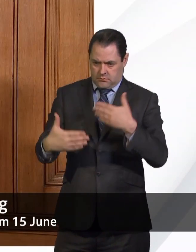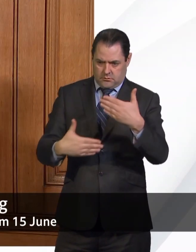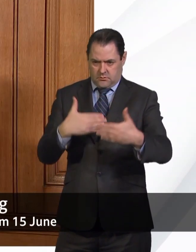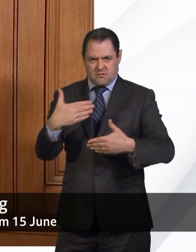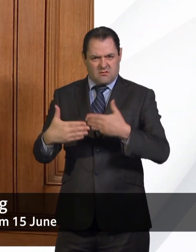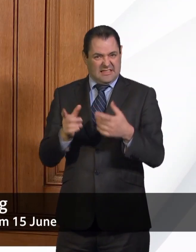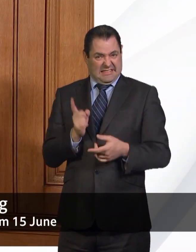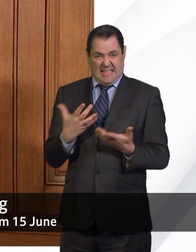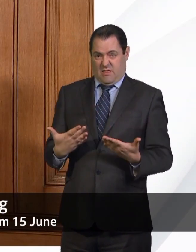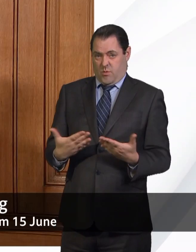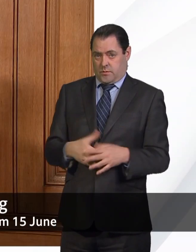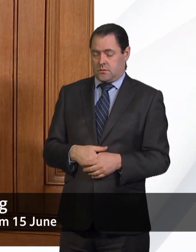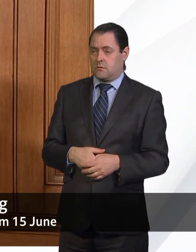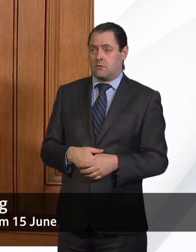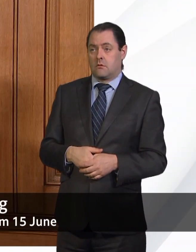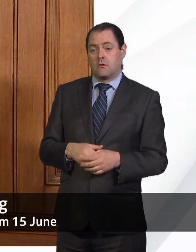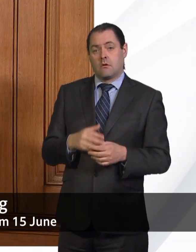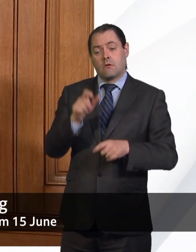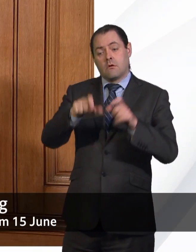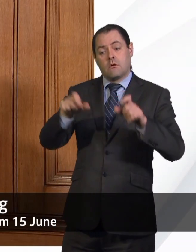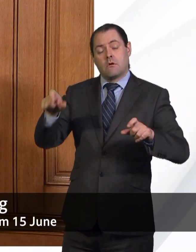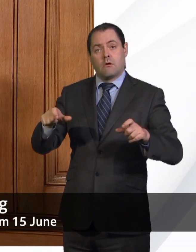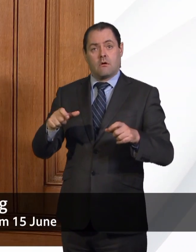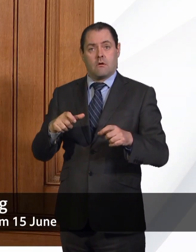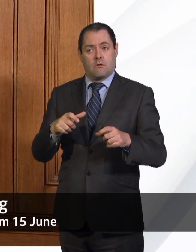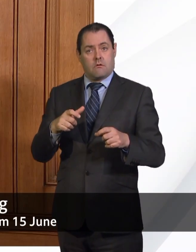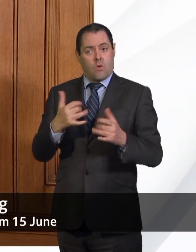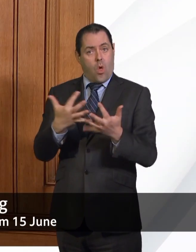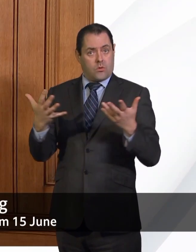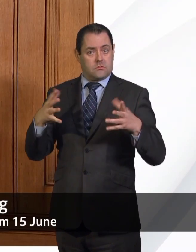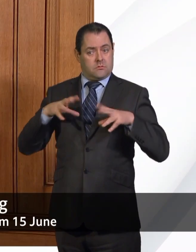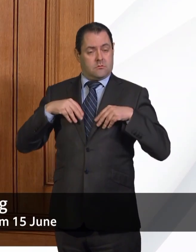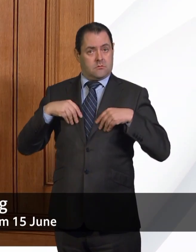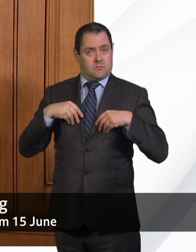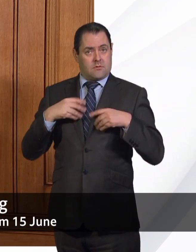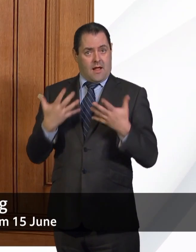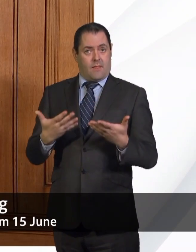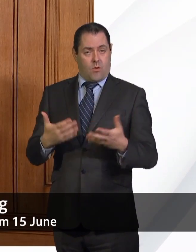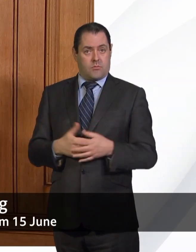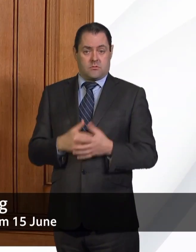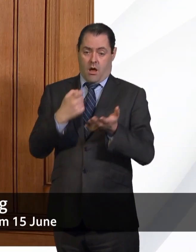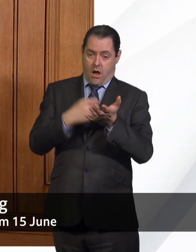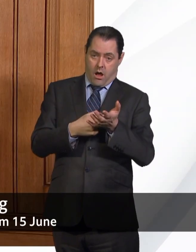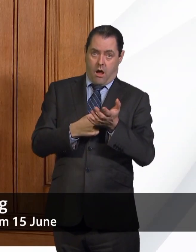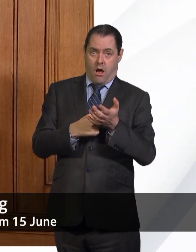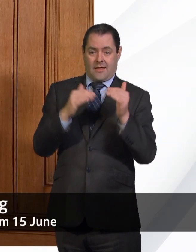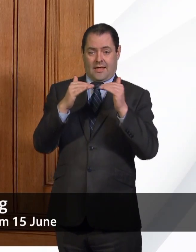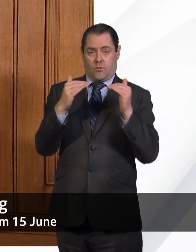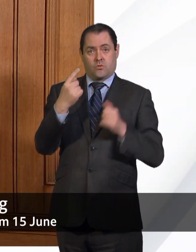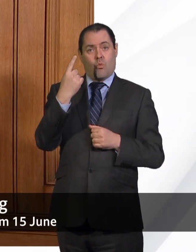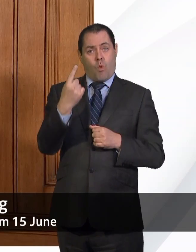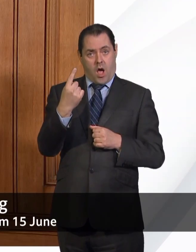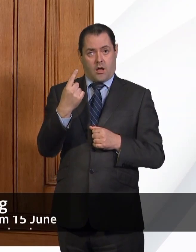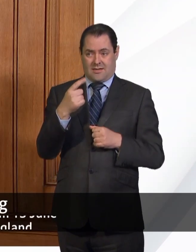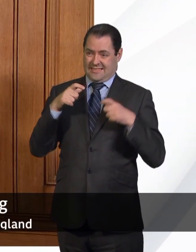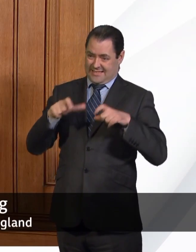described, the numbers of cases remains high. It's not a low number. So if the R is 1, those numbers stay at